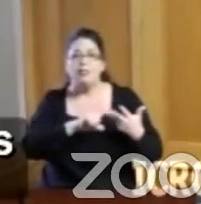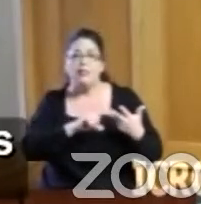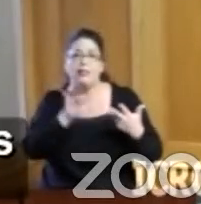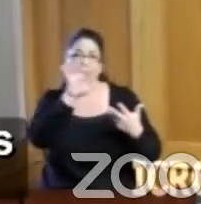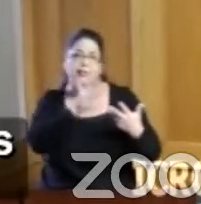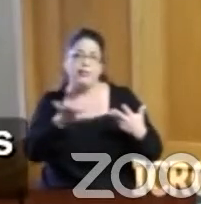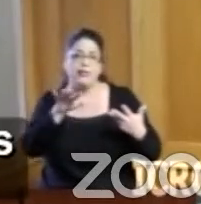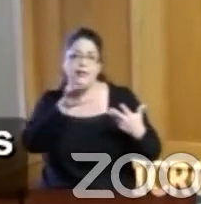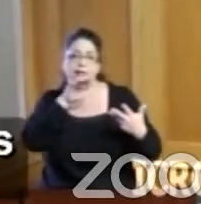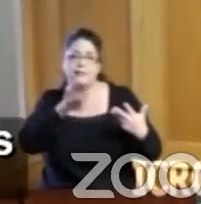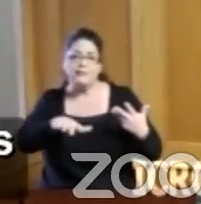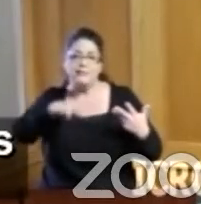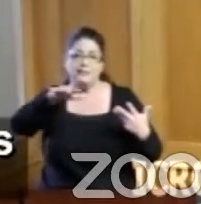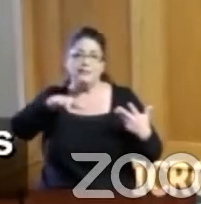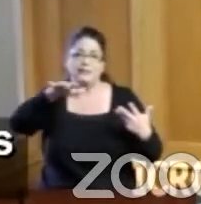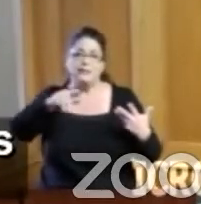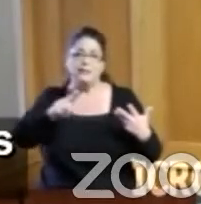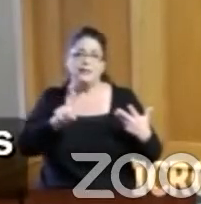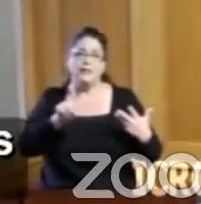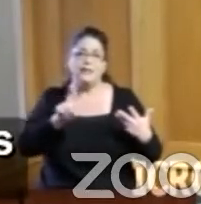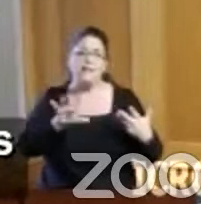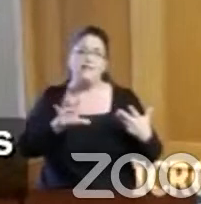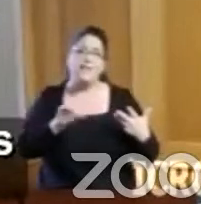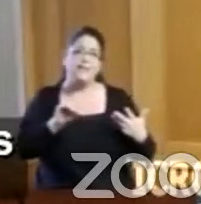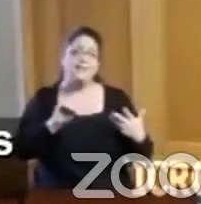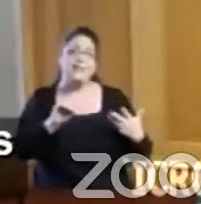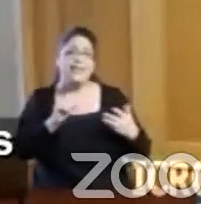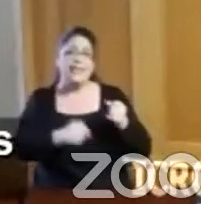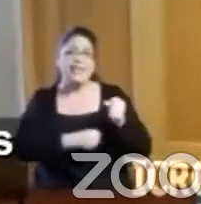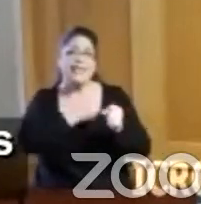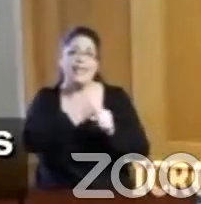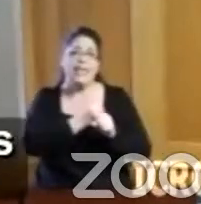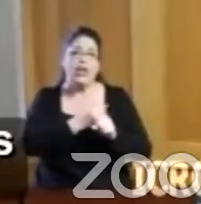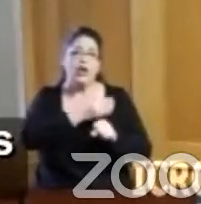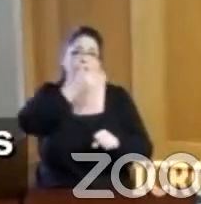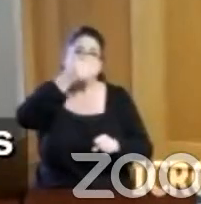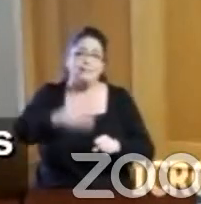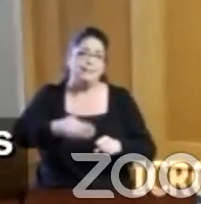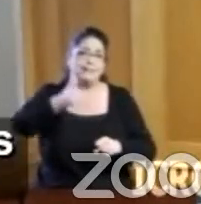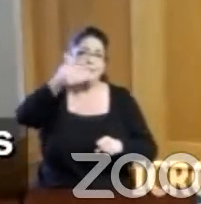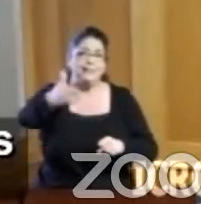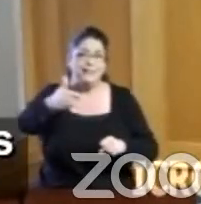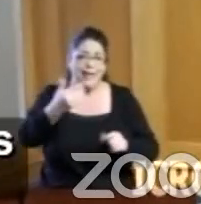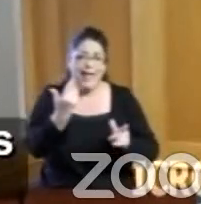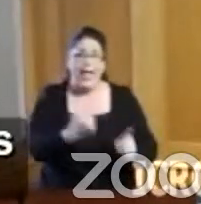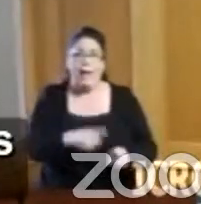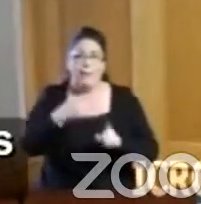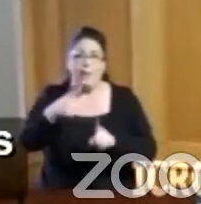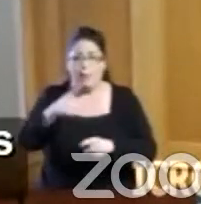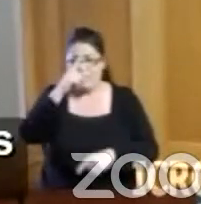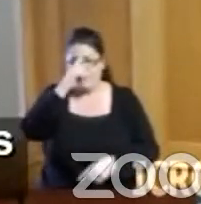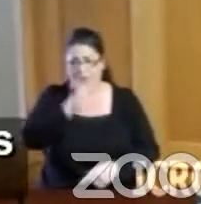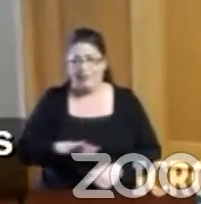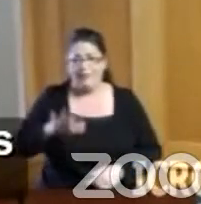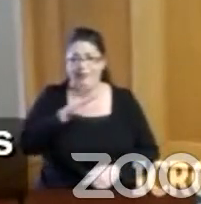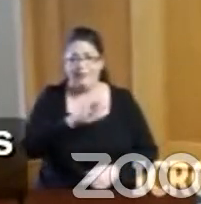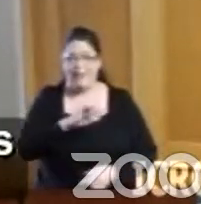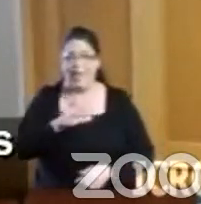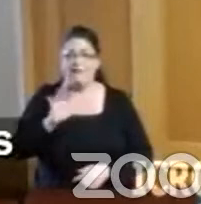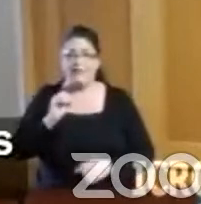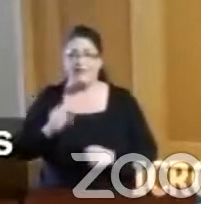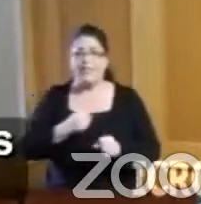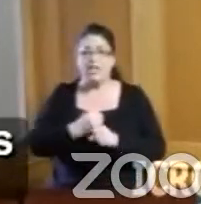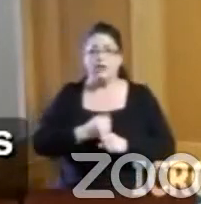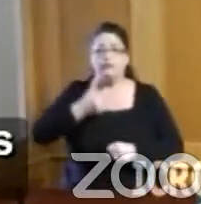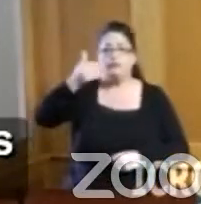to be about a 50 or 100 year storm interval, storm reoccurrence interval for this particular storm that we